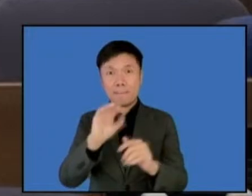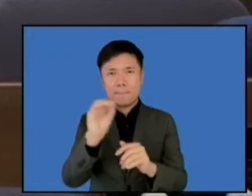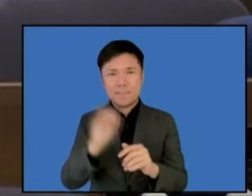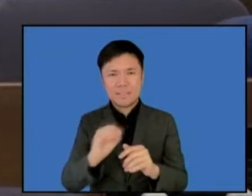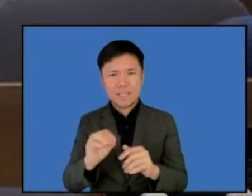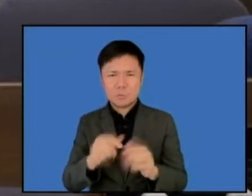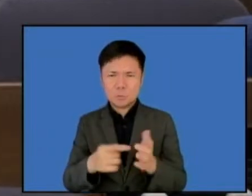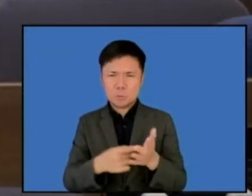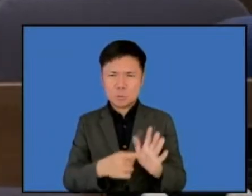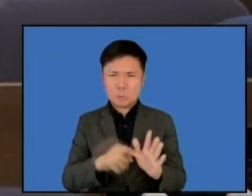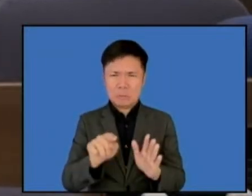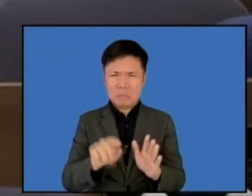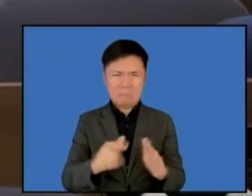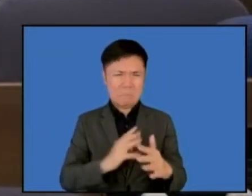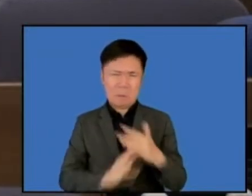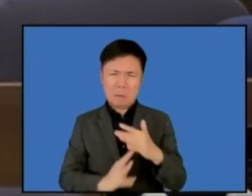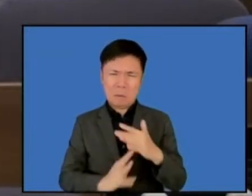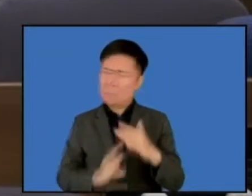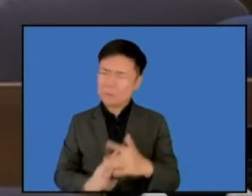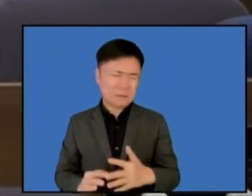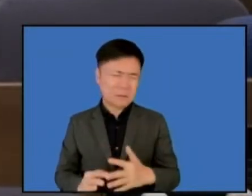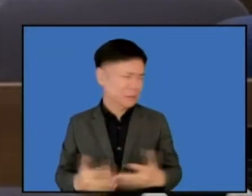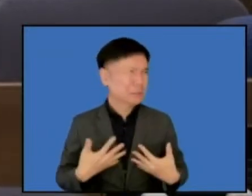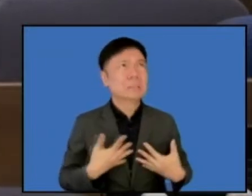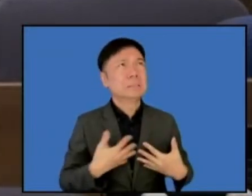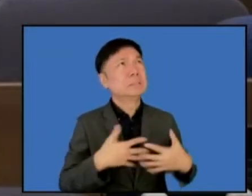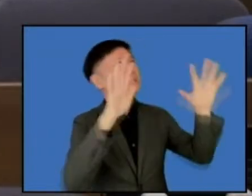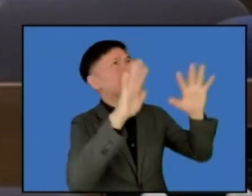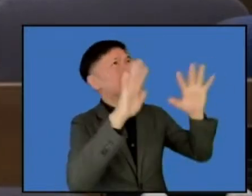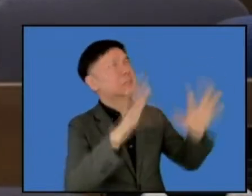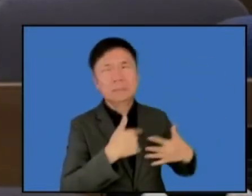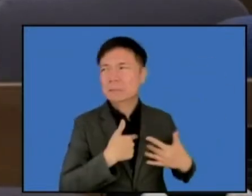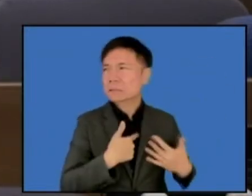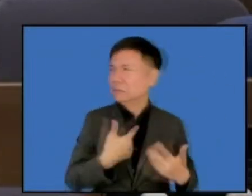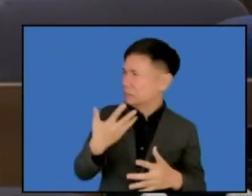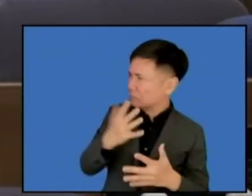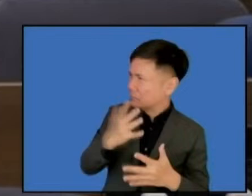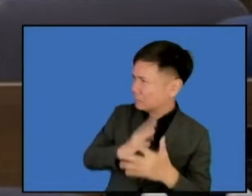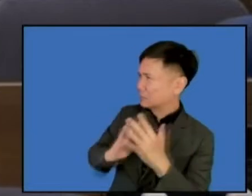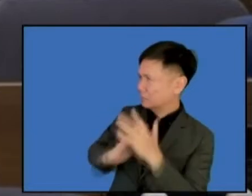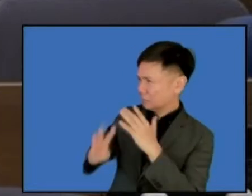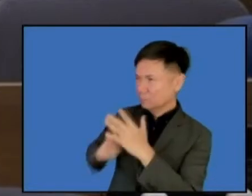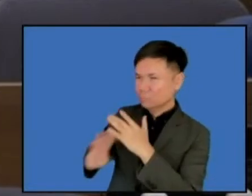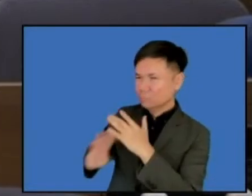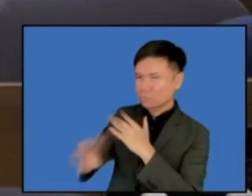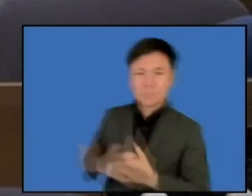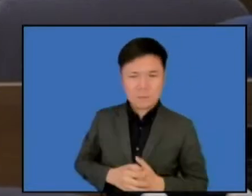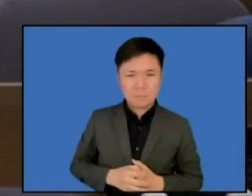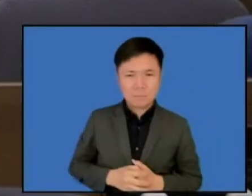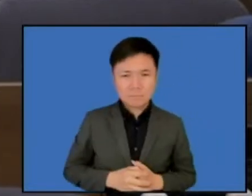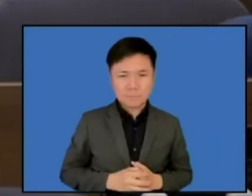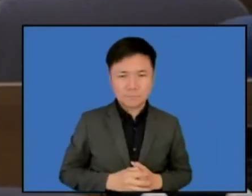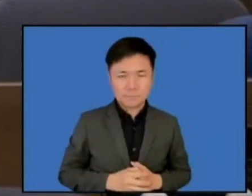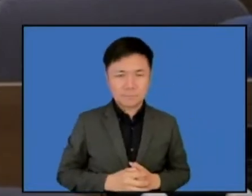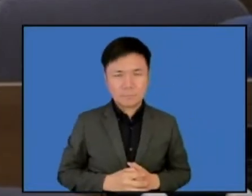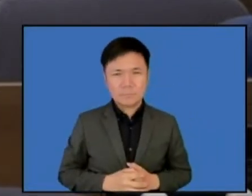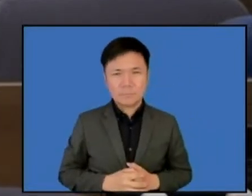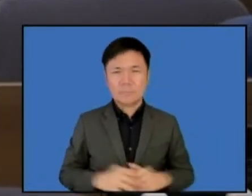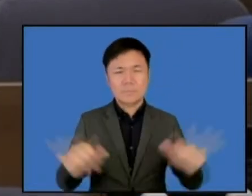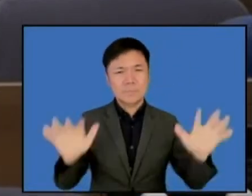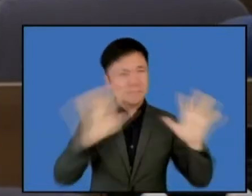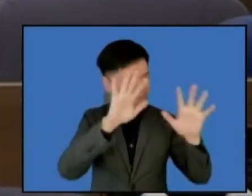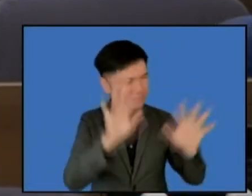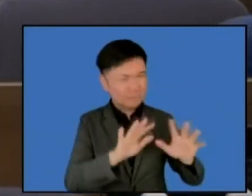environmental factors, highlighting the critical role of climate change. It is said that climate-related disasters will